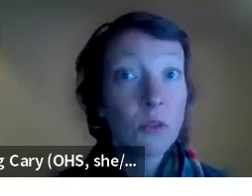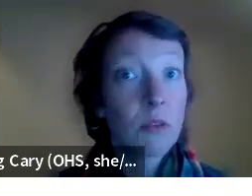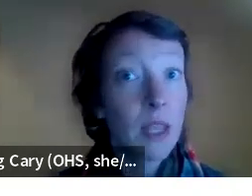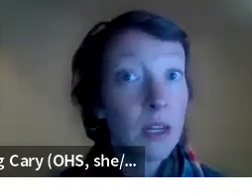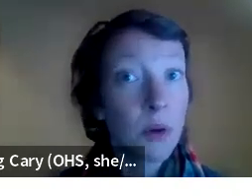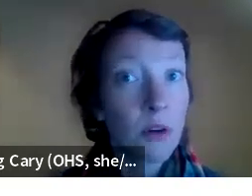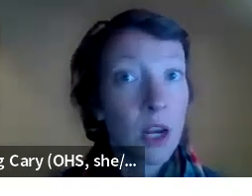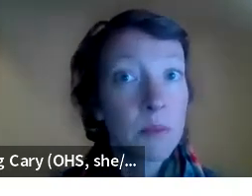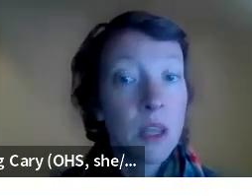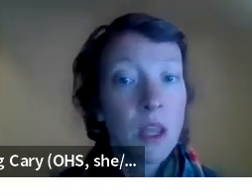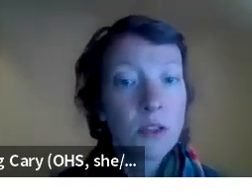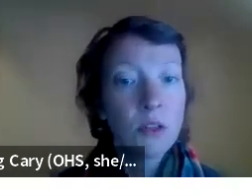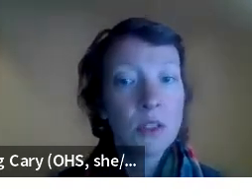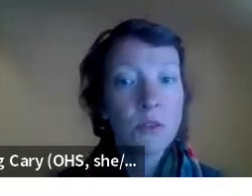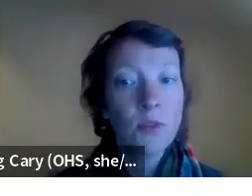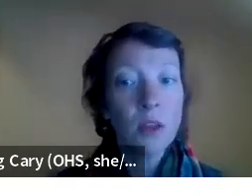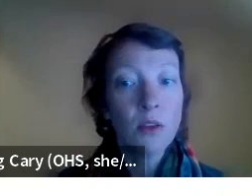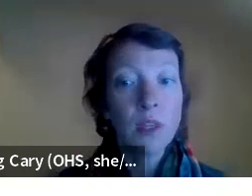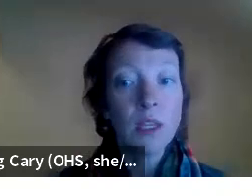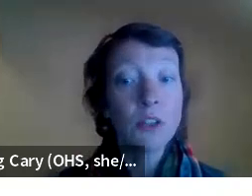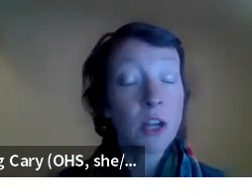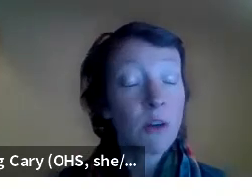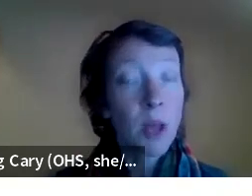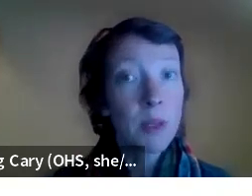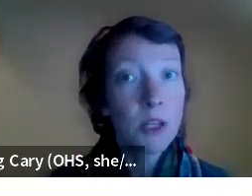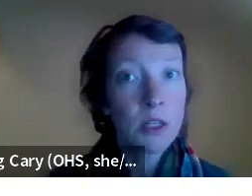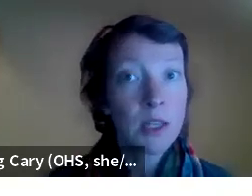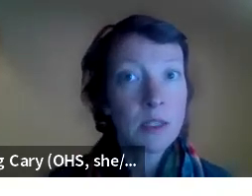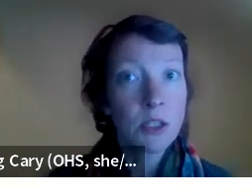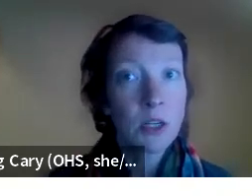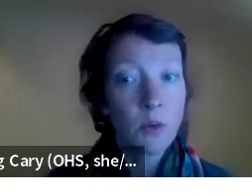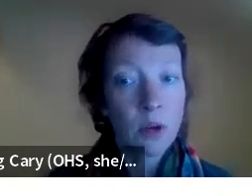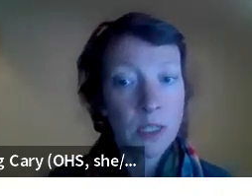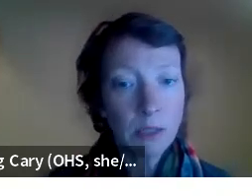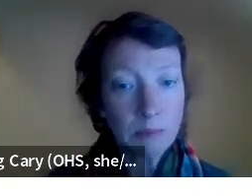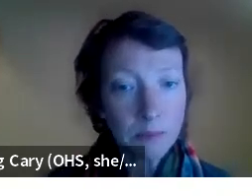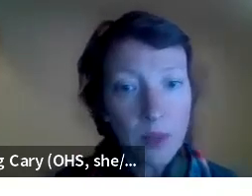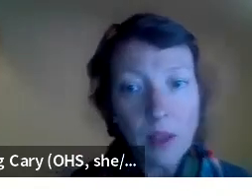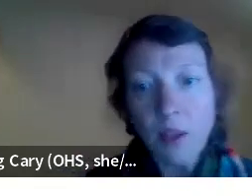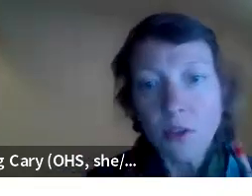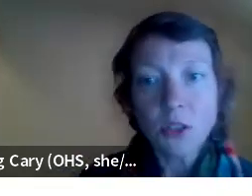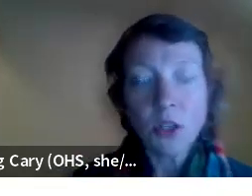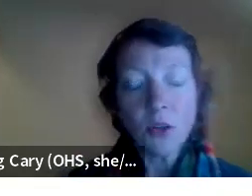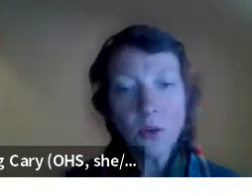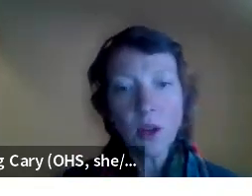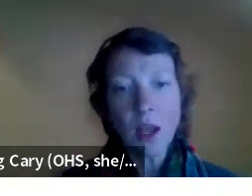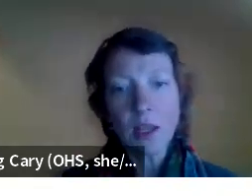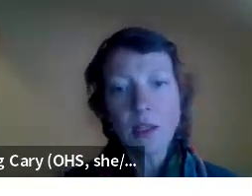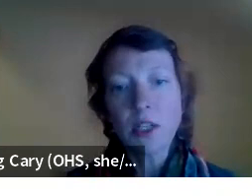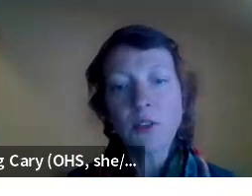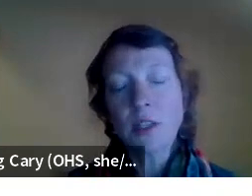school related programs, students follow the general population isolation and quarantine. There's